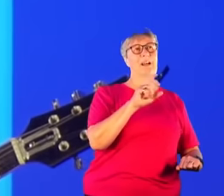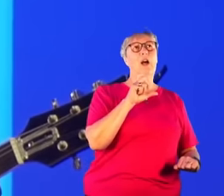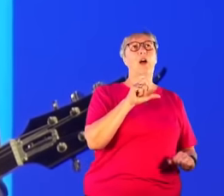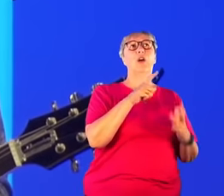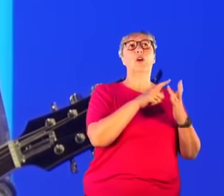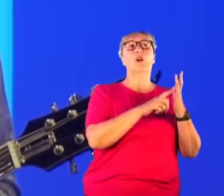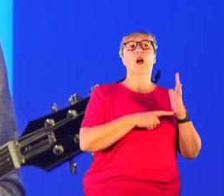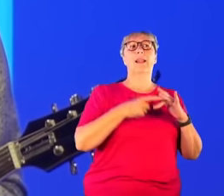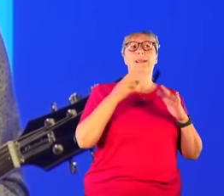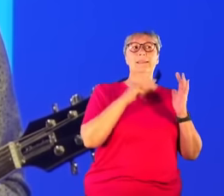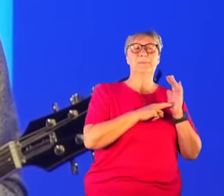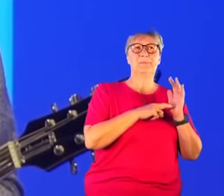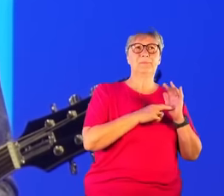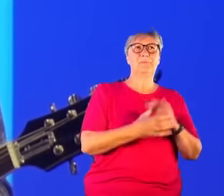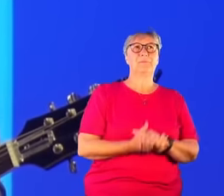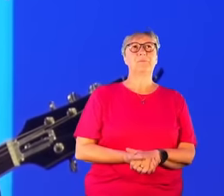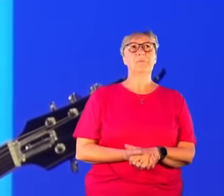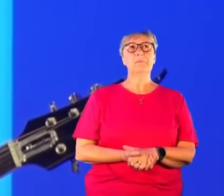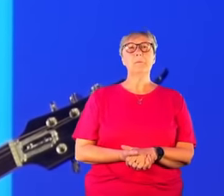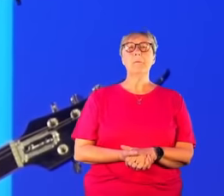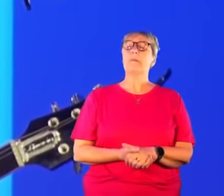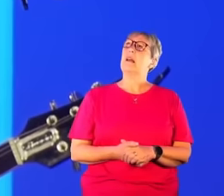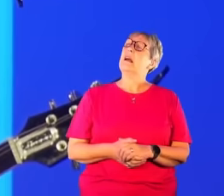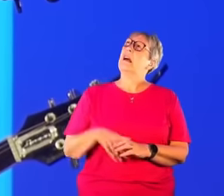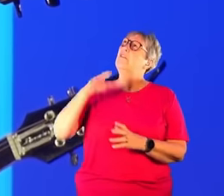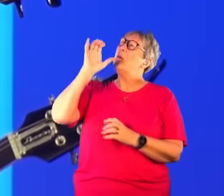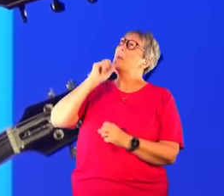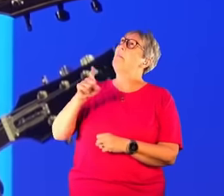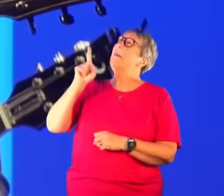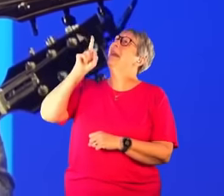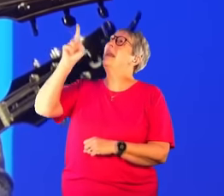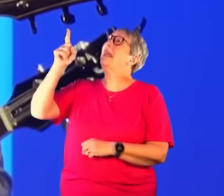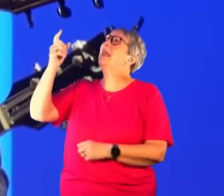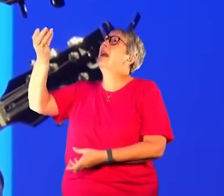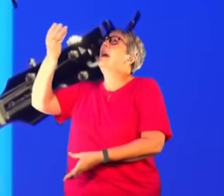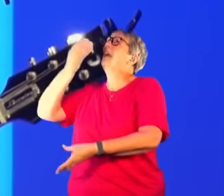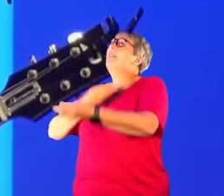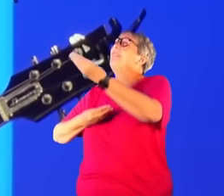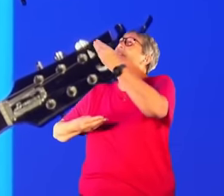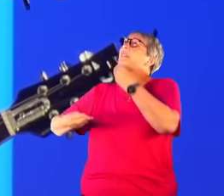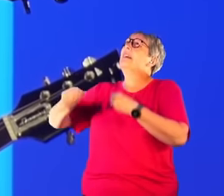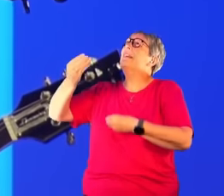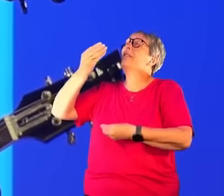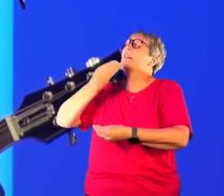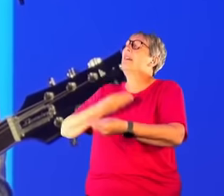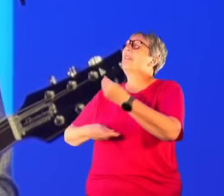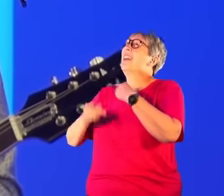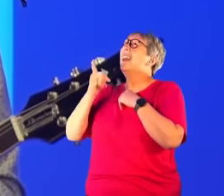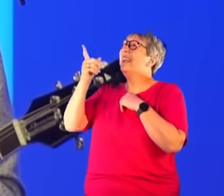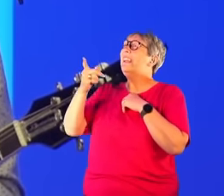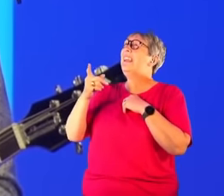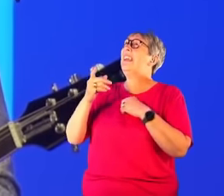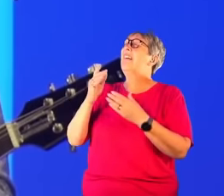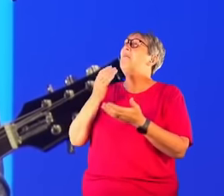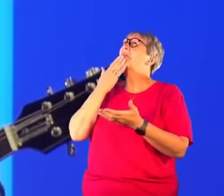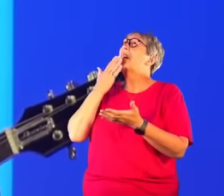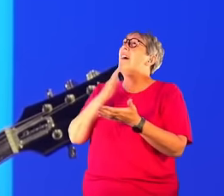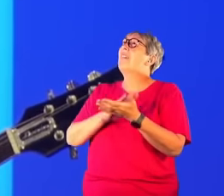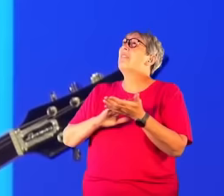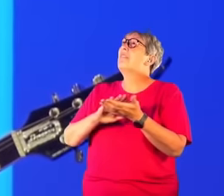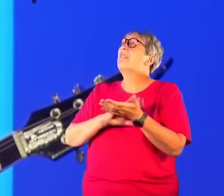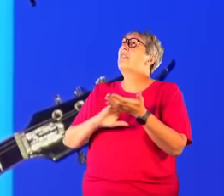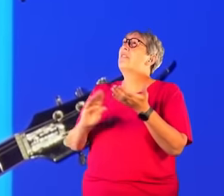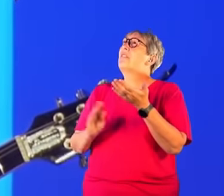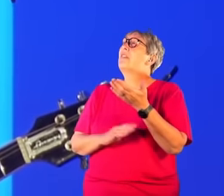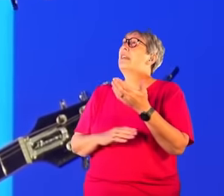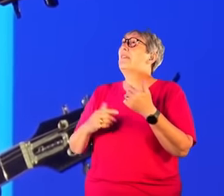quite grasp the generosity of God that he would ever forgive the likes of me. And perhaps